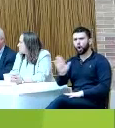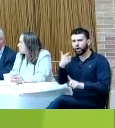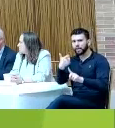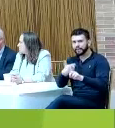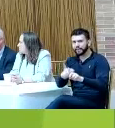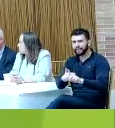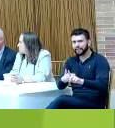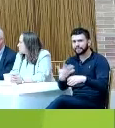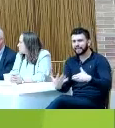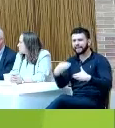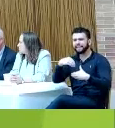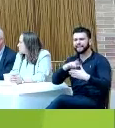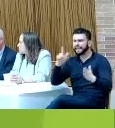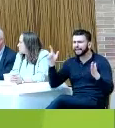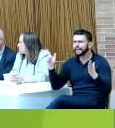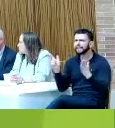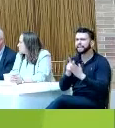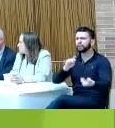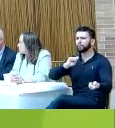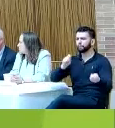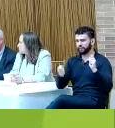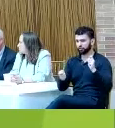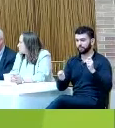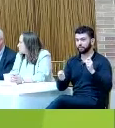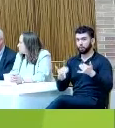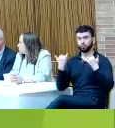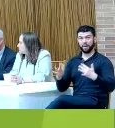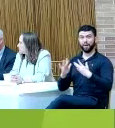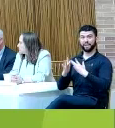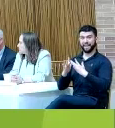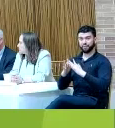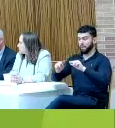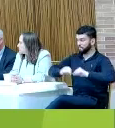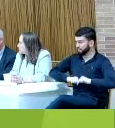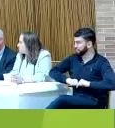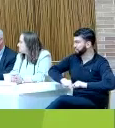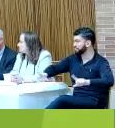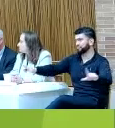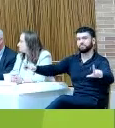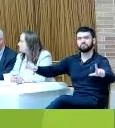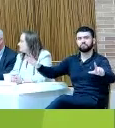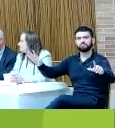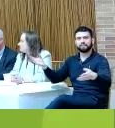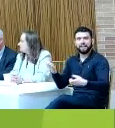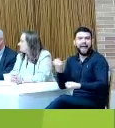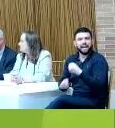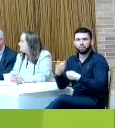quote so now it's out there in the internet universe that seems to never end